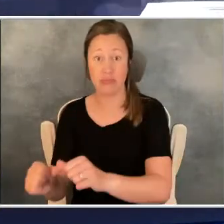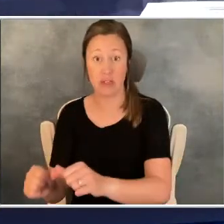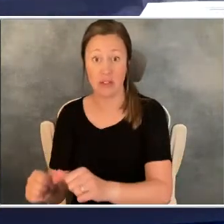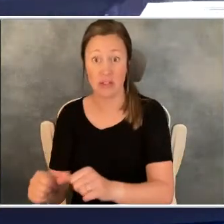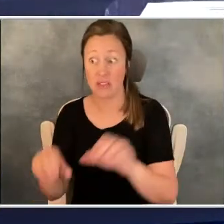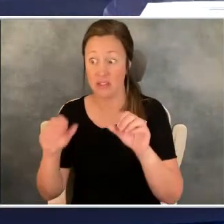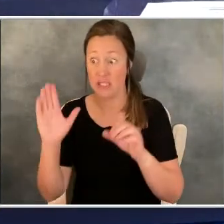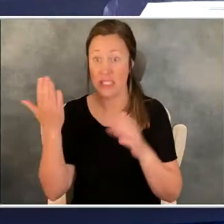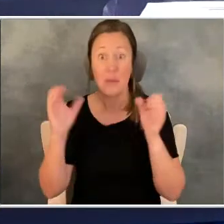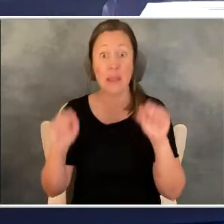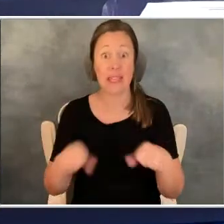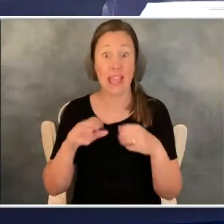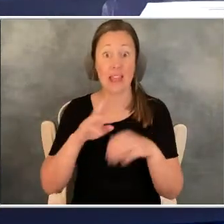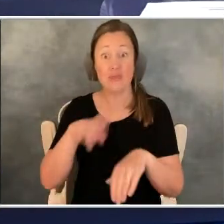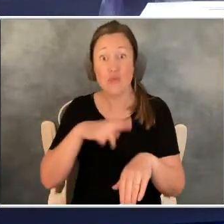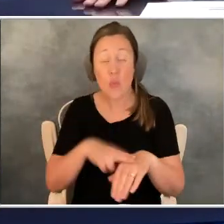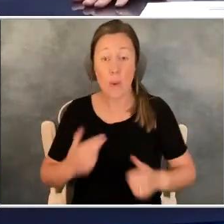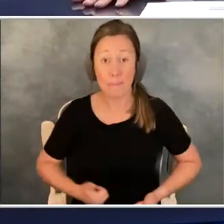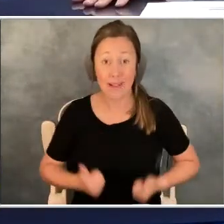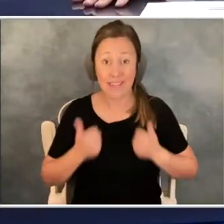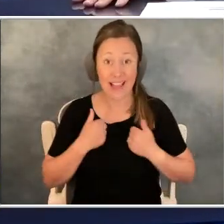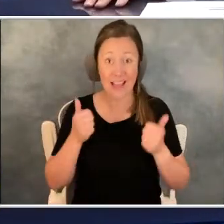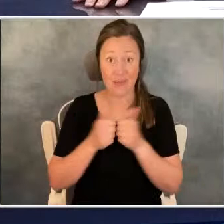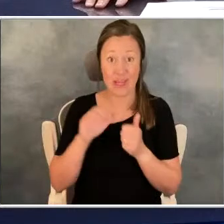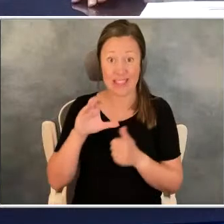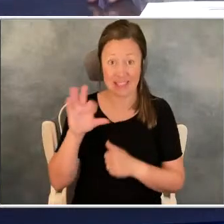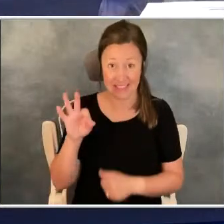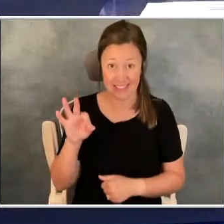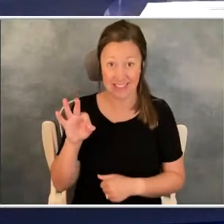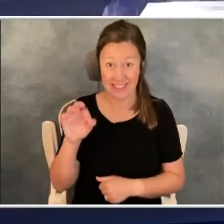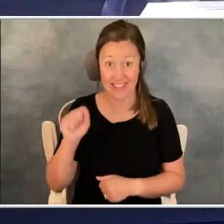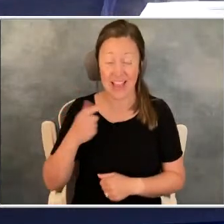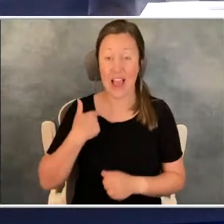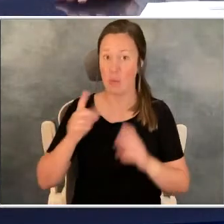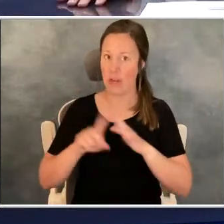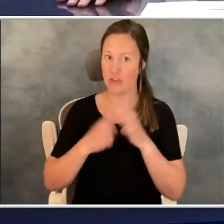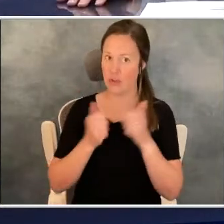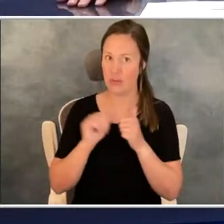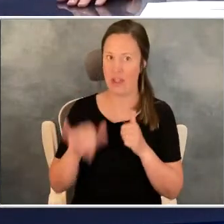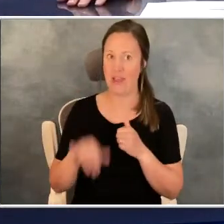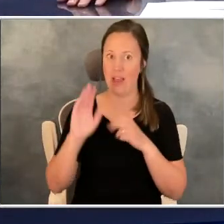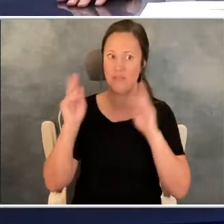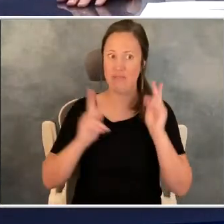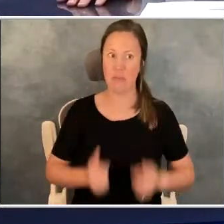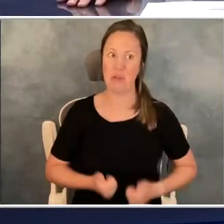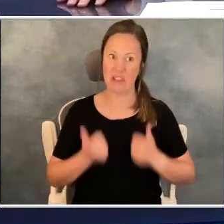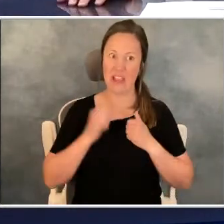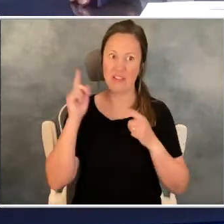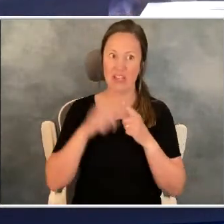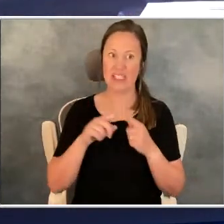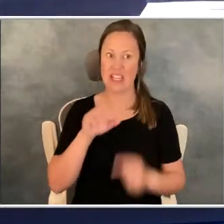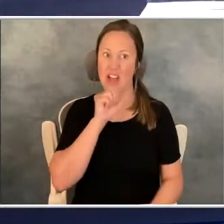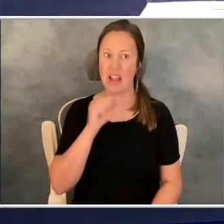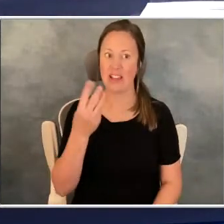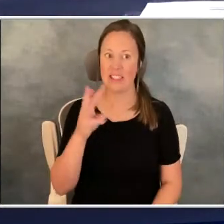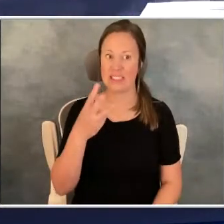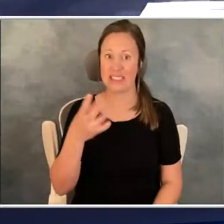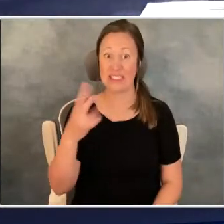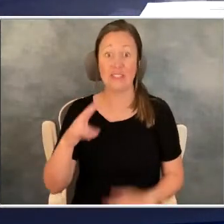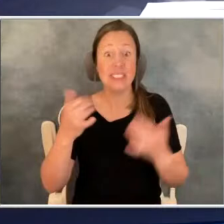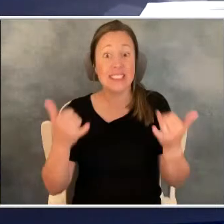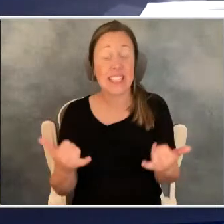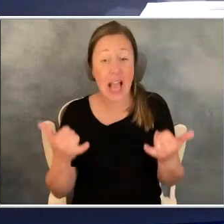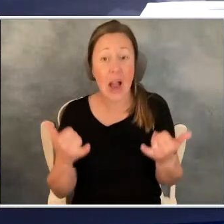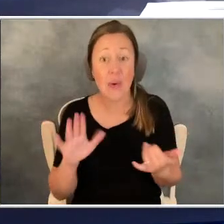is amazing if you've been practicing CF. I mean, when I started in cystic fibrosis, people lived to be about 16 or 17, and now I'm talking